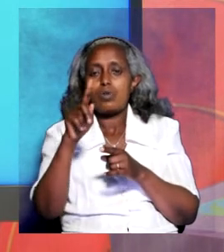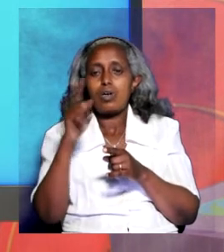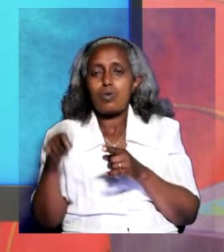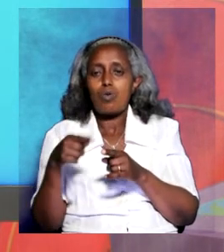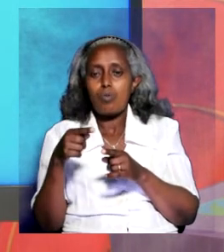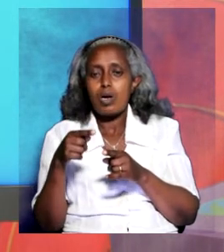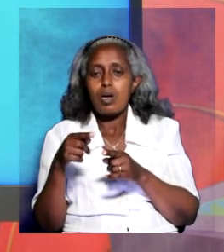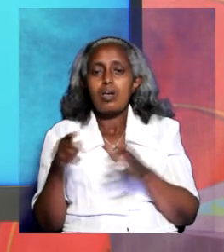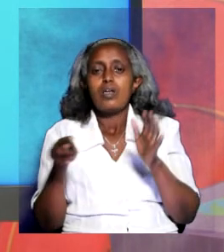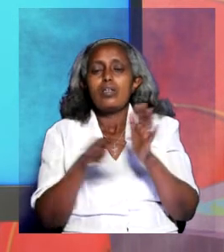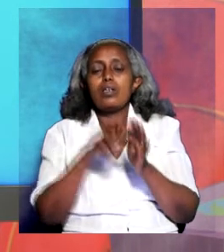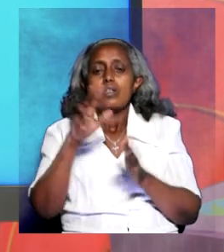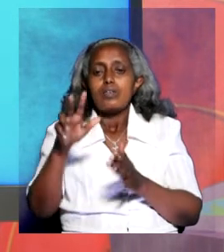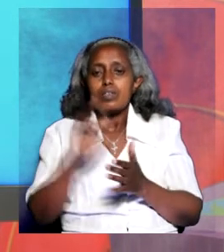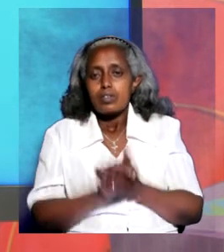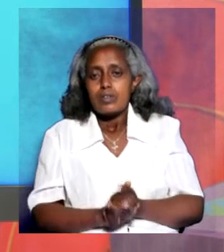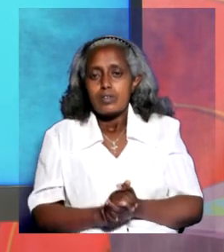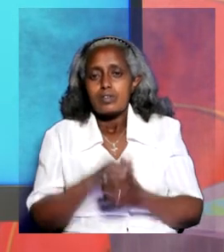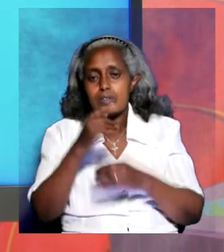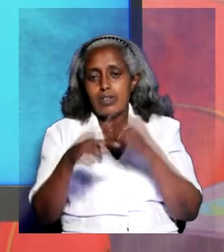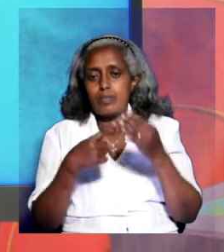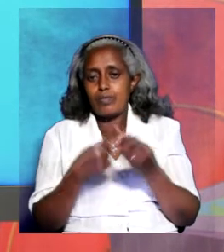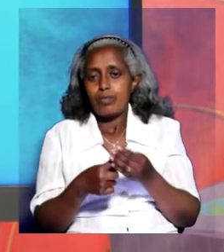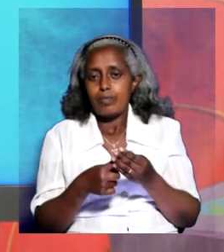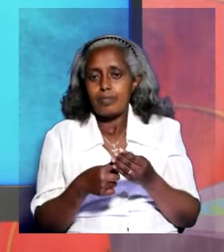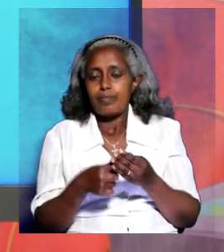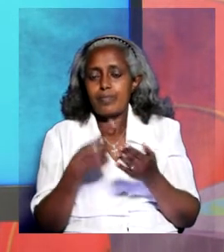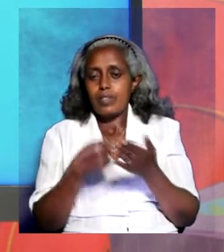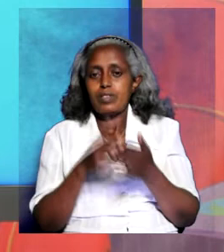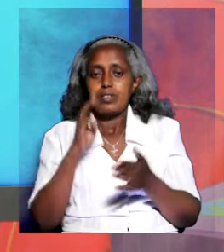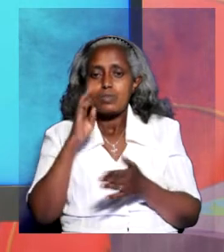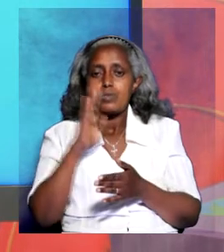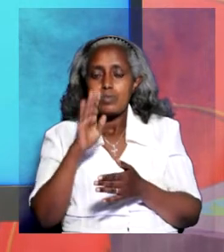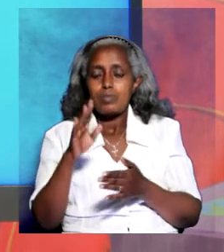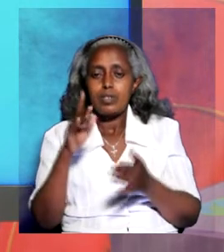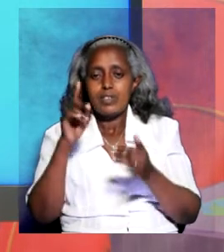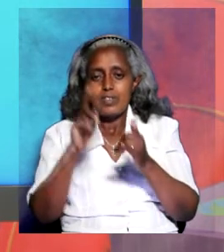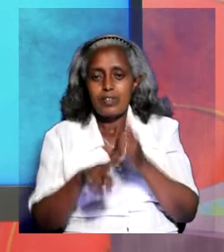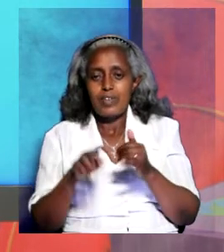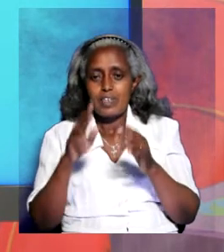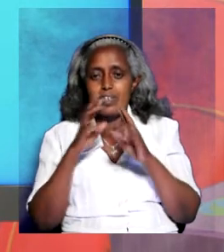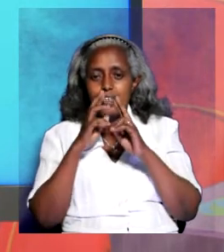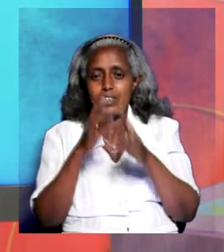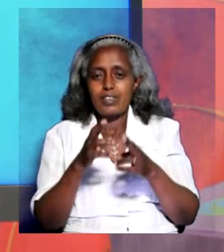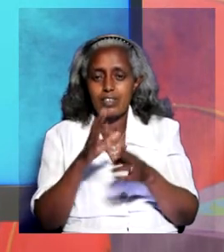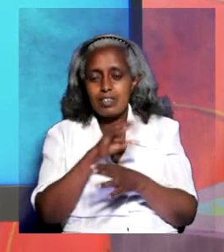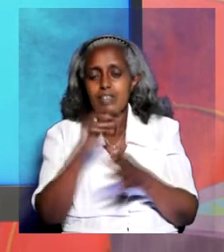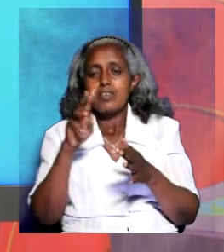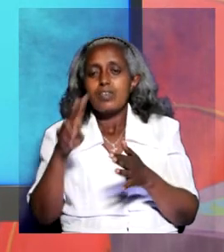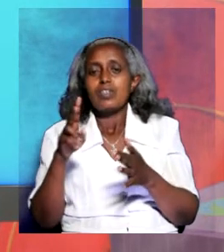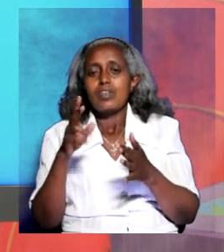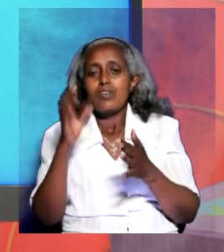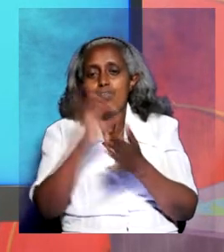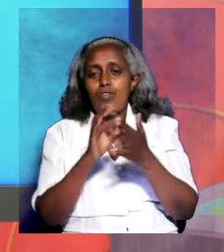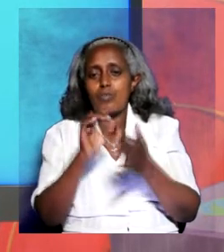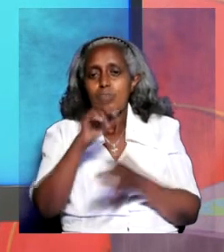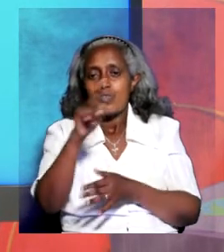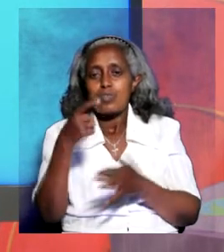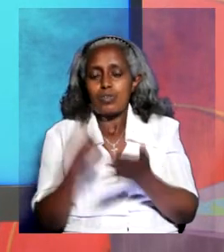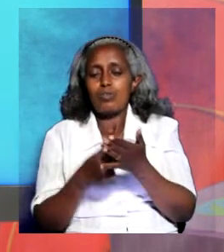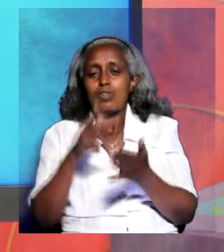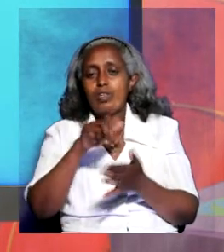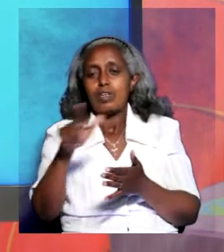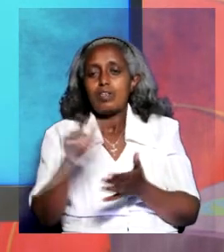comma negative 3. Therefore, this will be the final answer or the vector form of equation of this